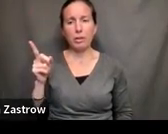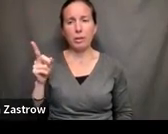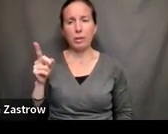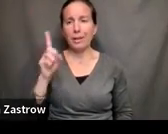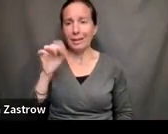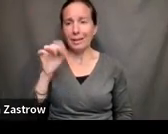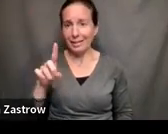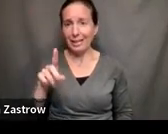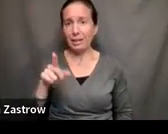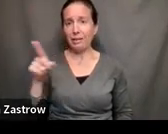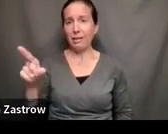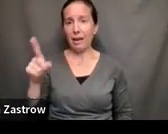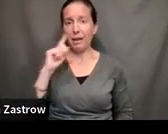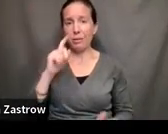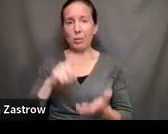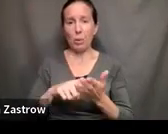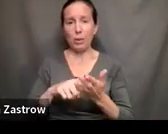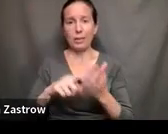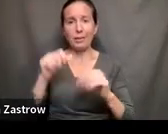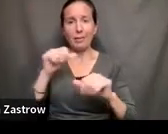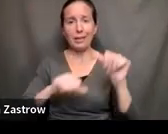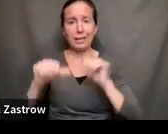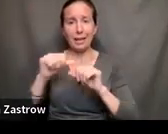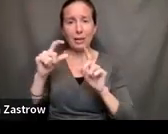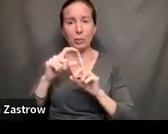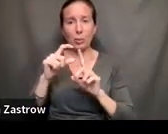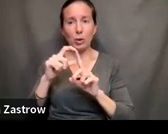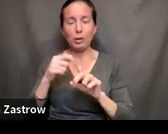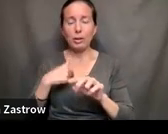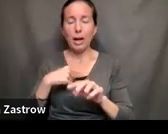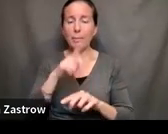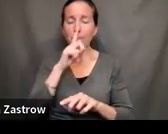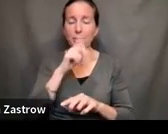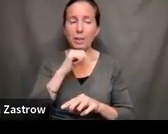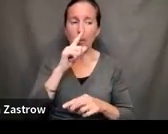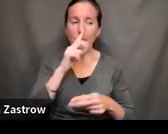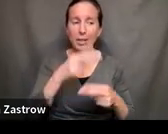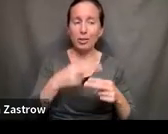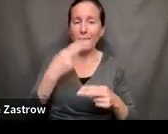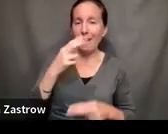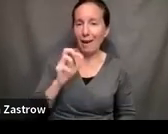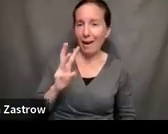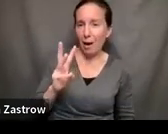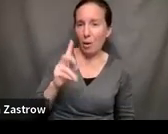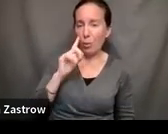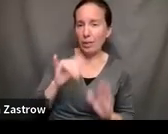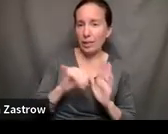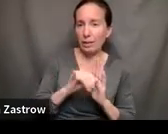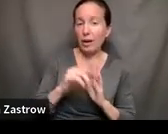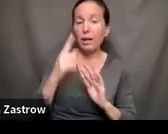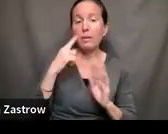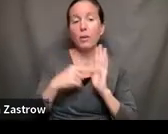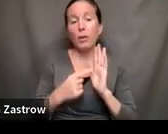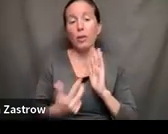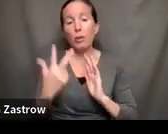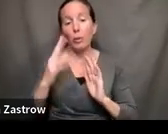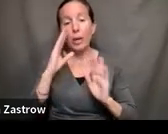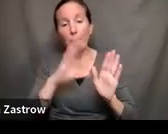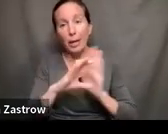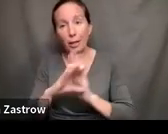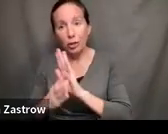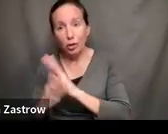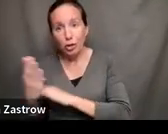term? And I know I didn't define how they're identifying it. Are they, you know, given 3 pictures? Do they have to do